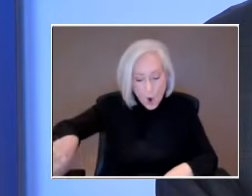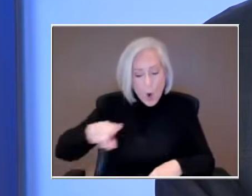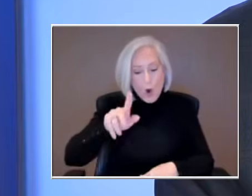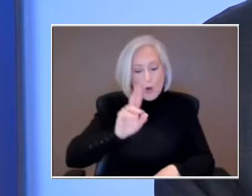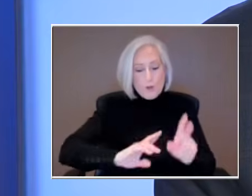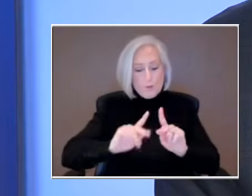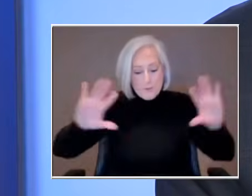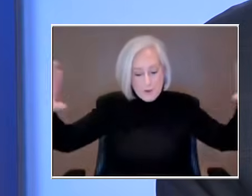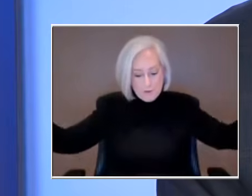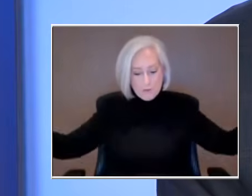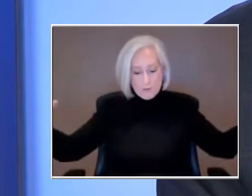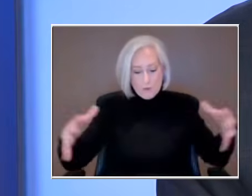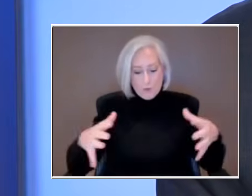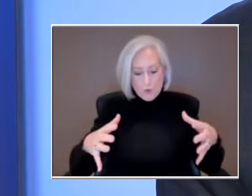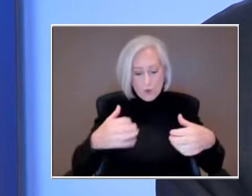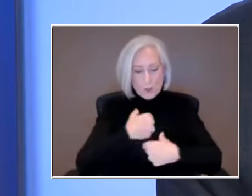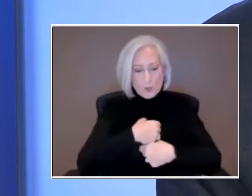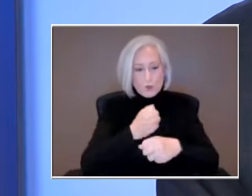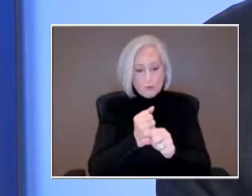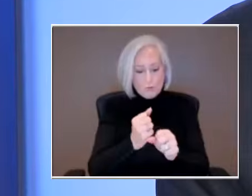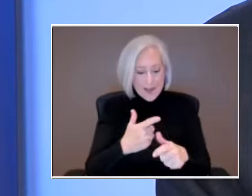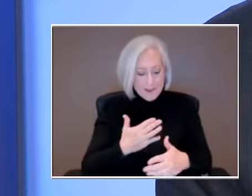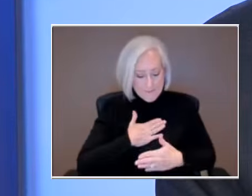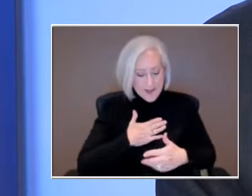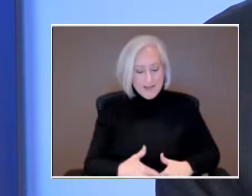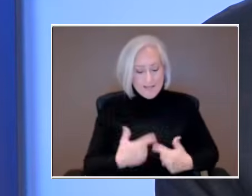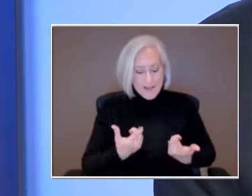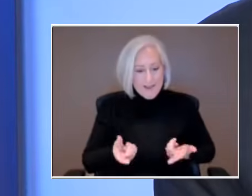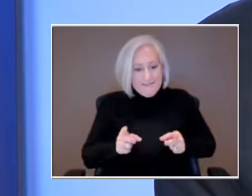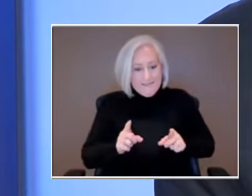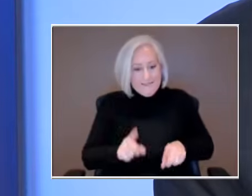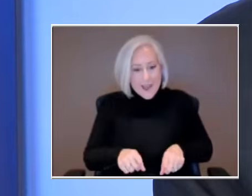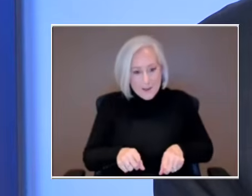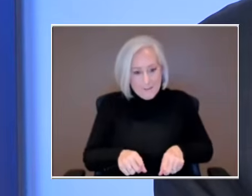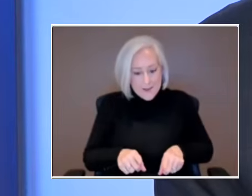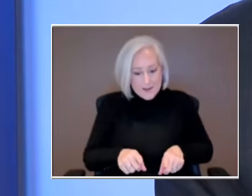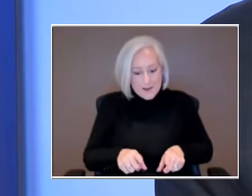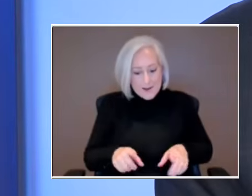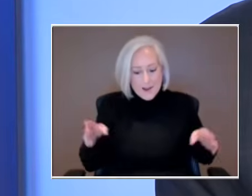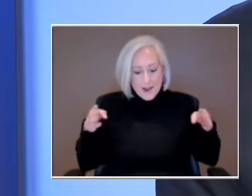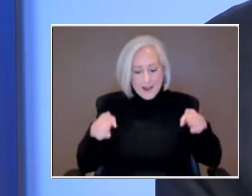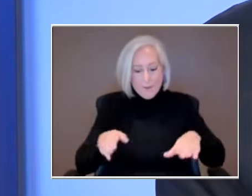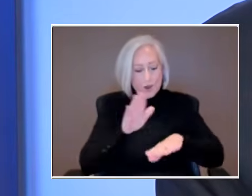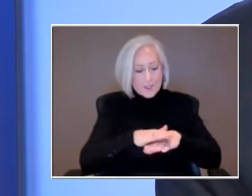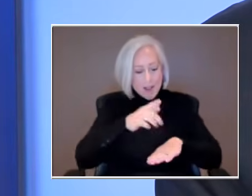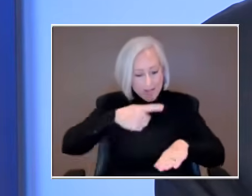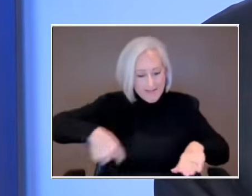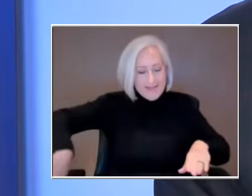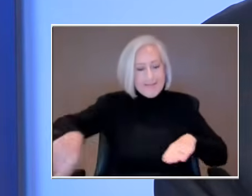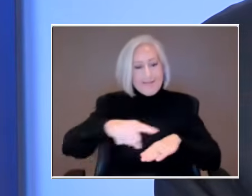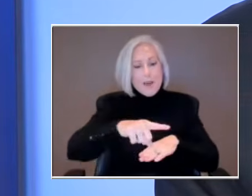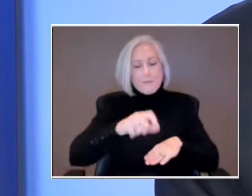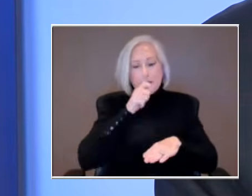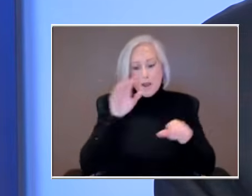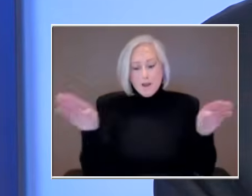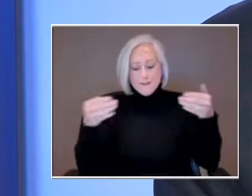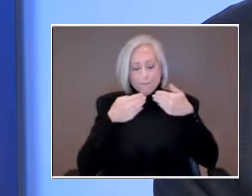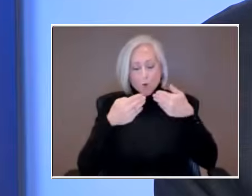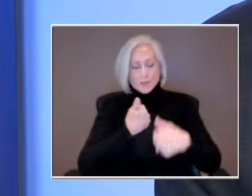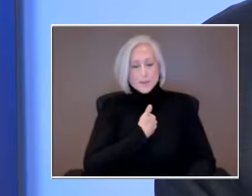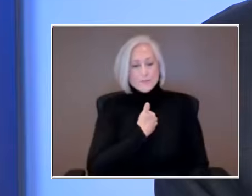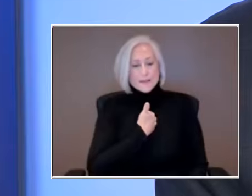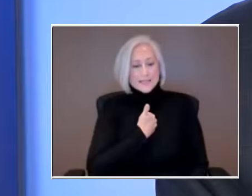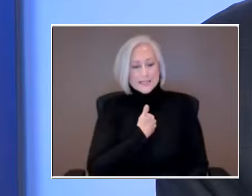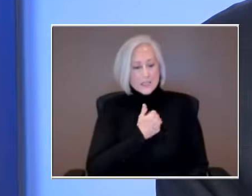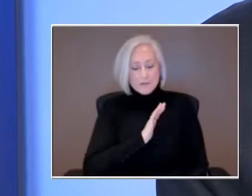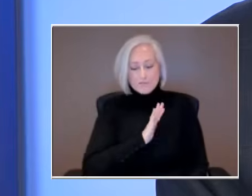happen, and really focus on that as opposed to me looking at what I did or myself. And I mean, I